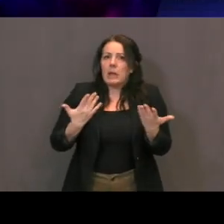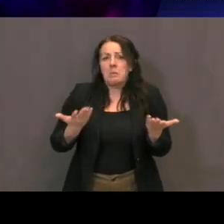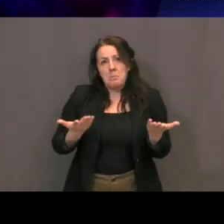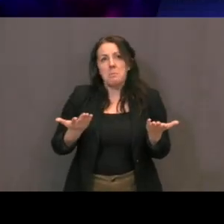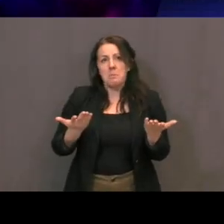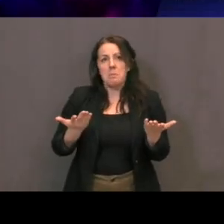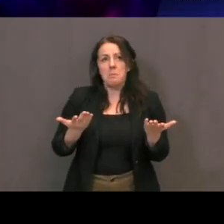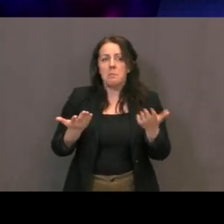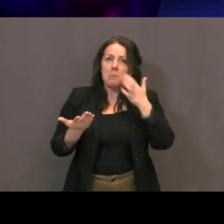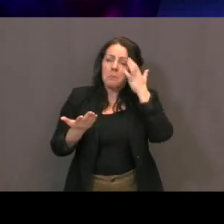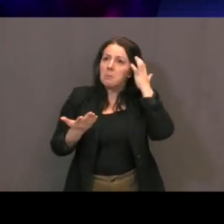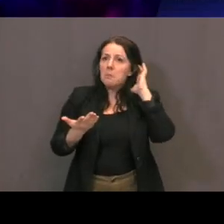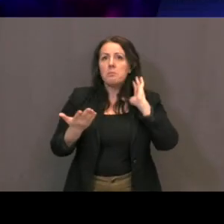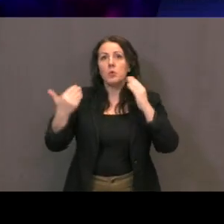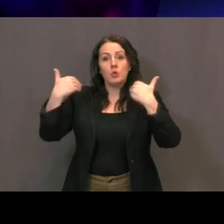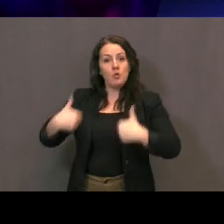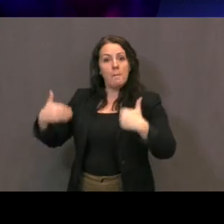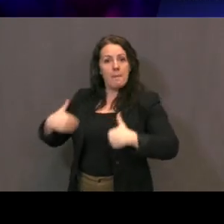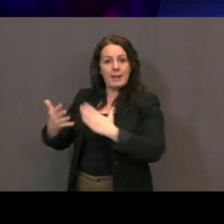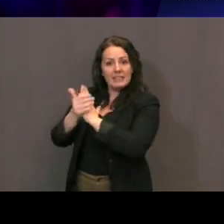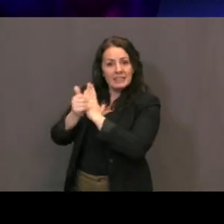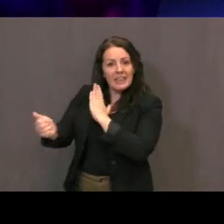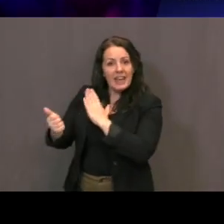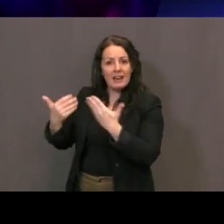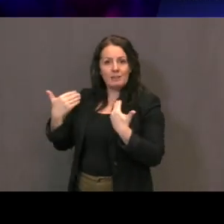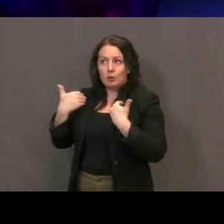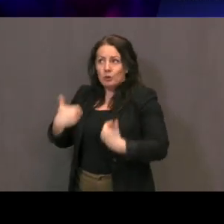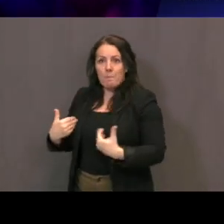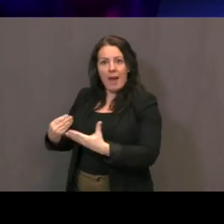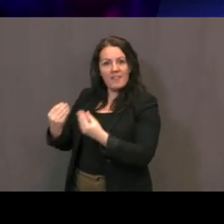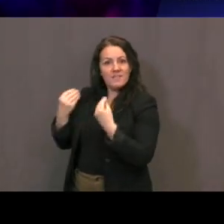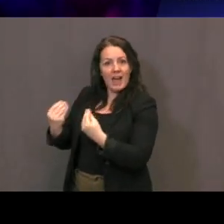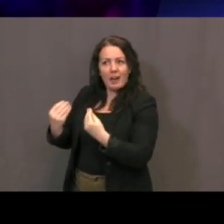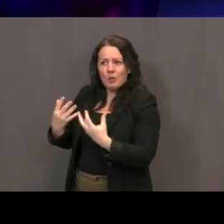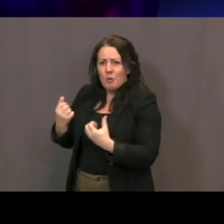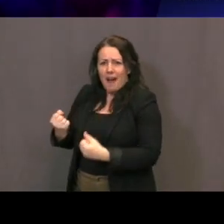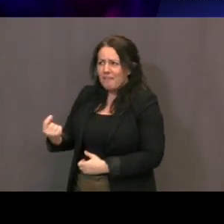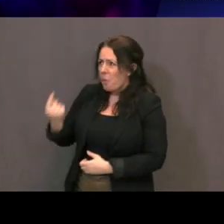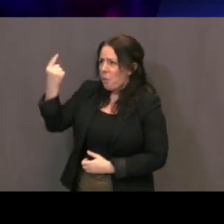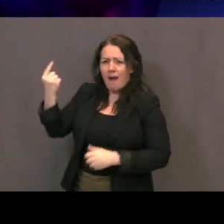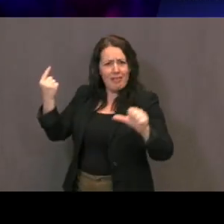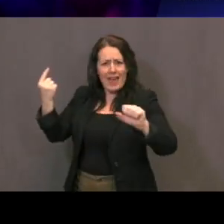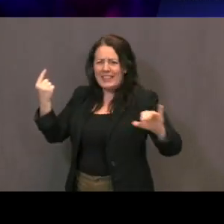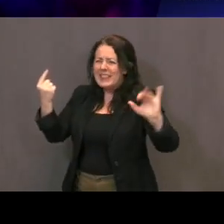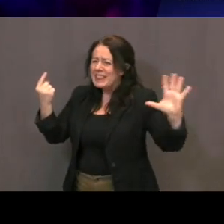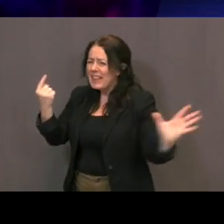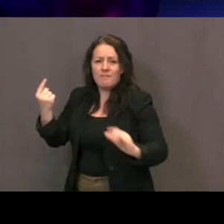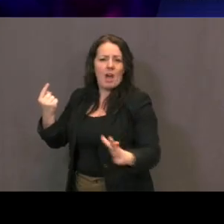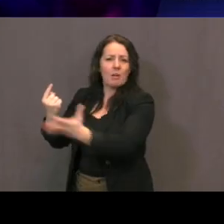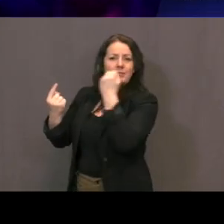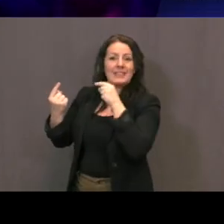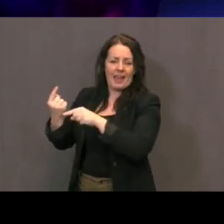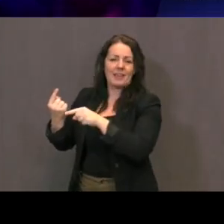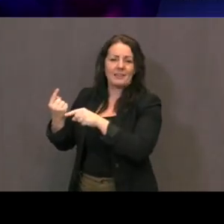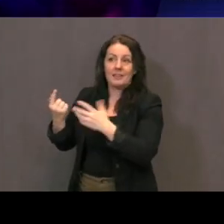unique traits, we are unique, and then these unique traits, they have to be central when we interact, when we